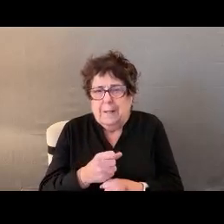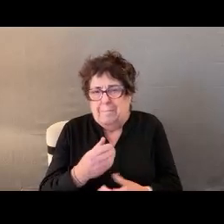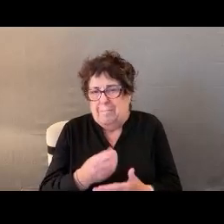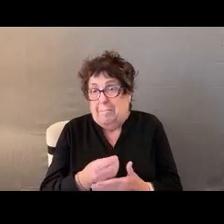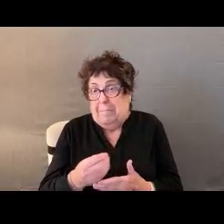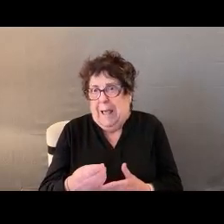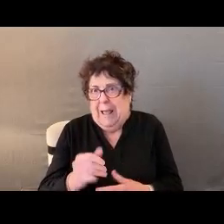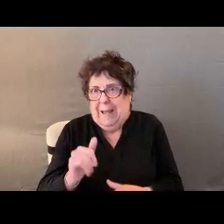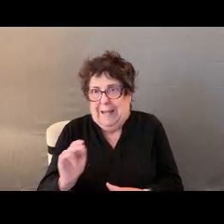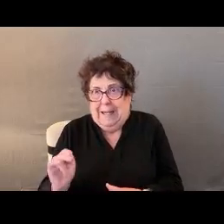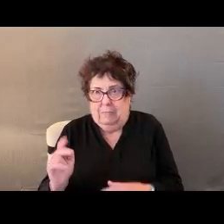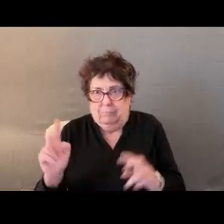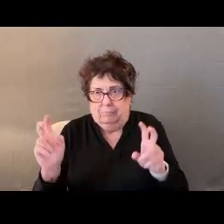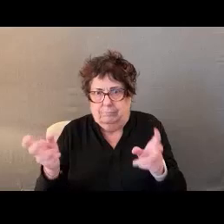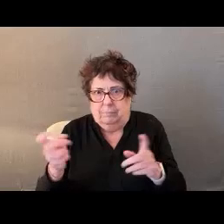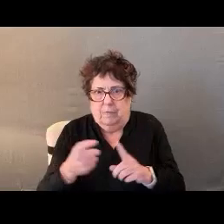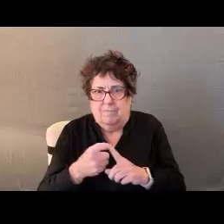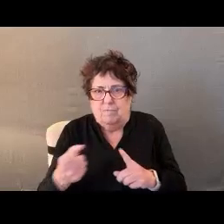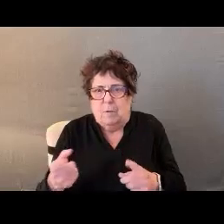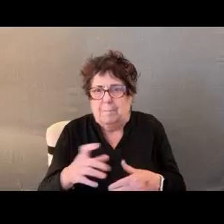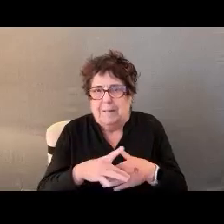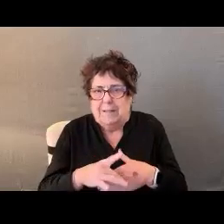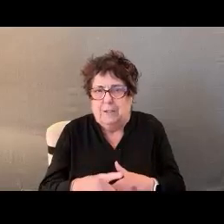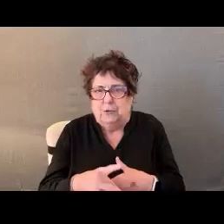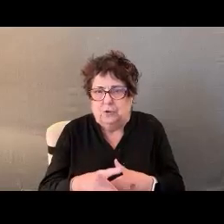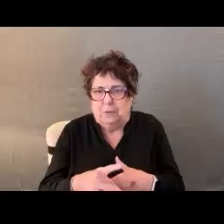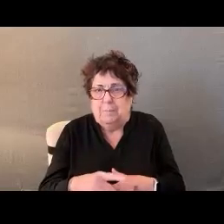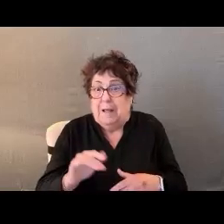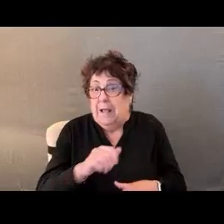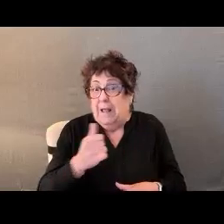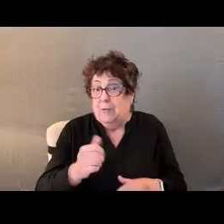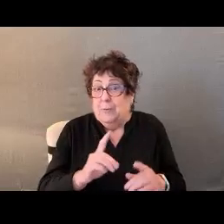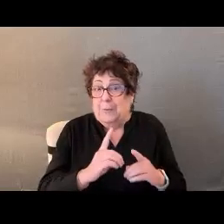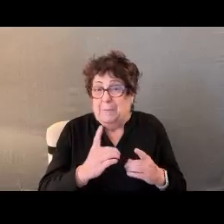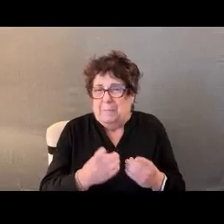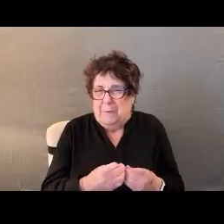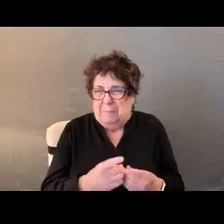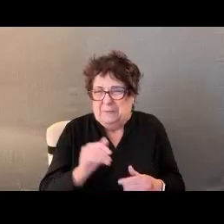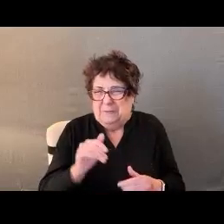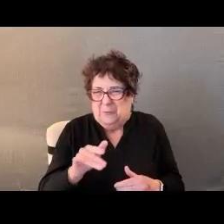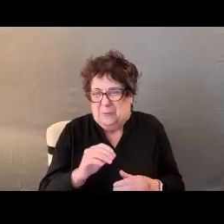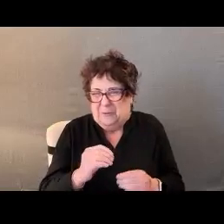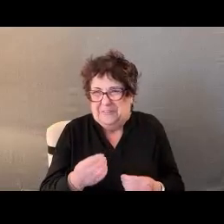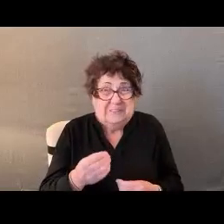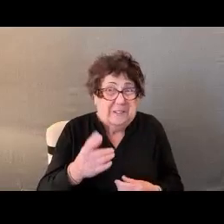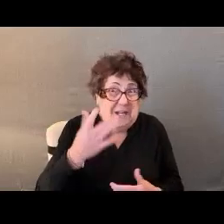this initiative? So I'm going to start with Jason and Morgan now.